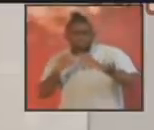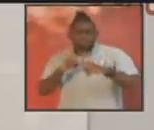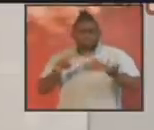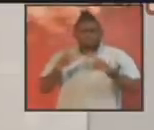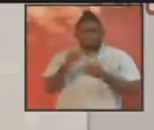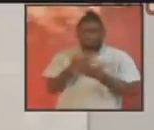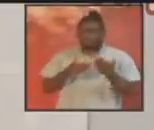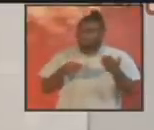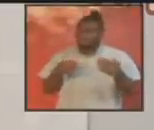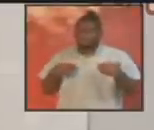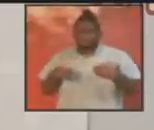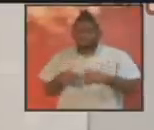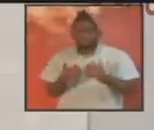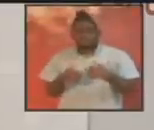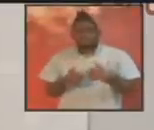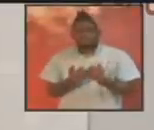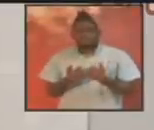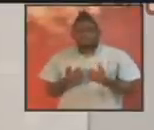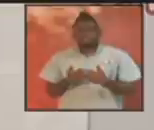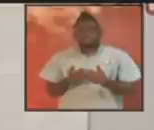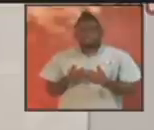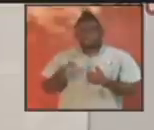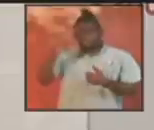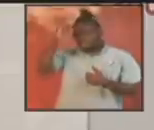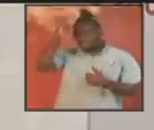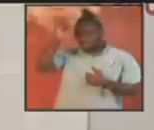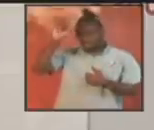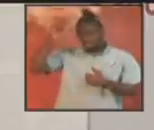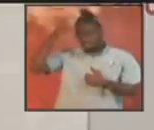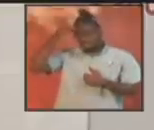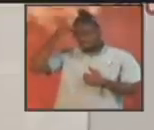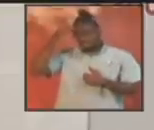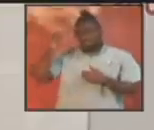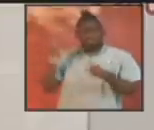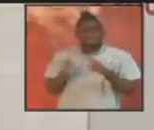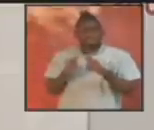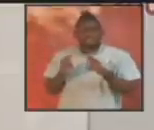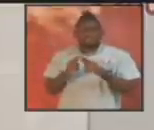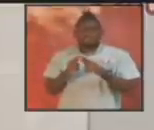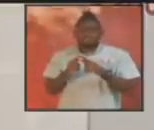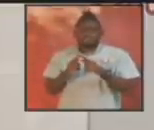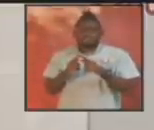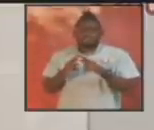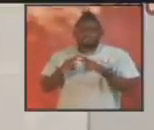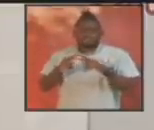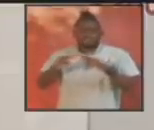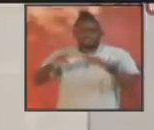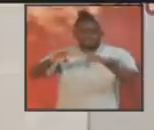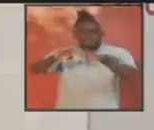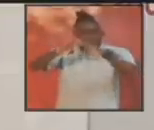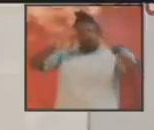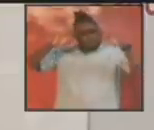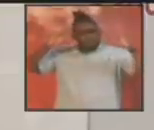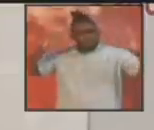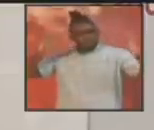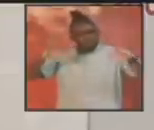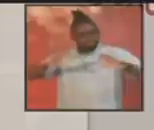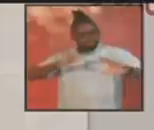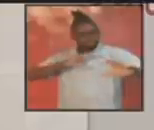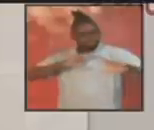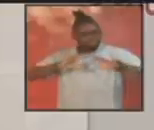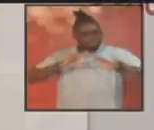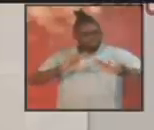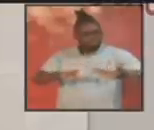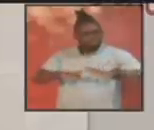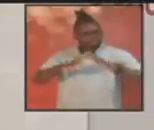High Commission has been very open and has continued a very warm engagement with us in the government of Trinidad